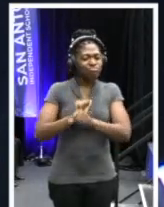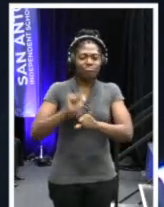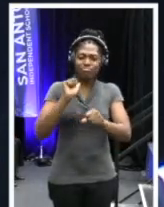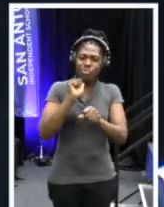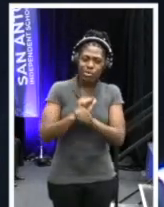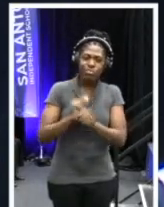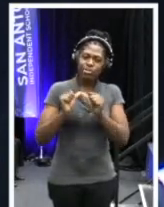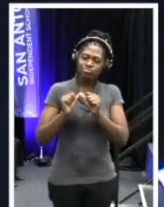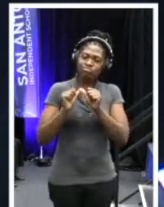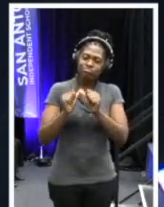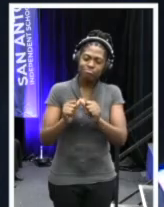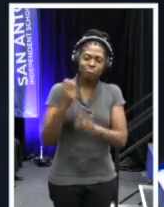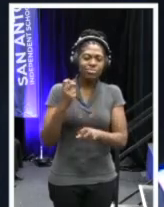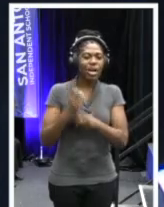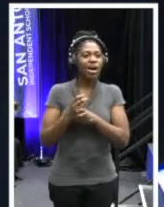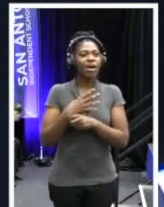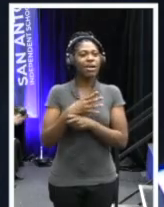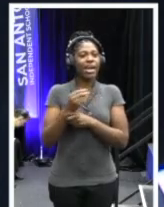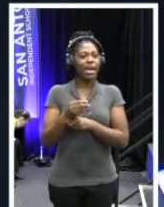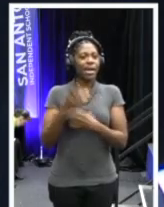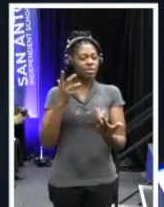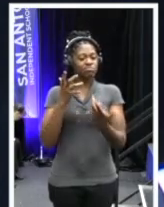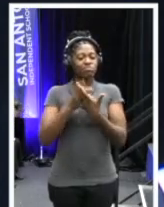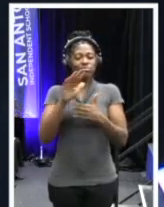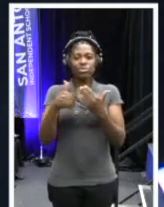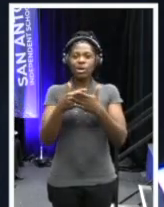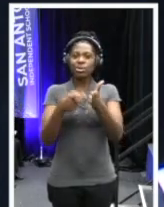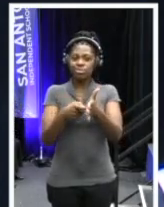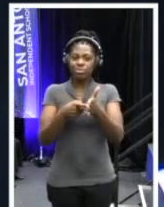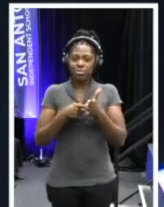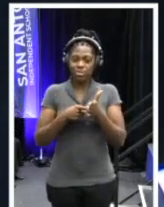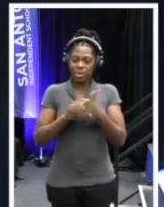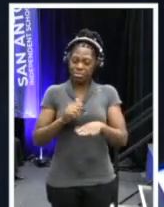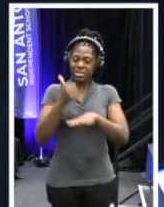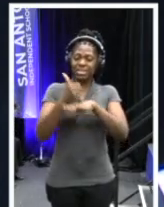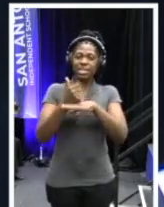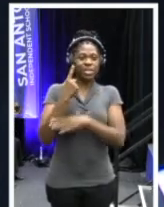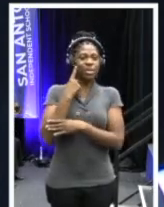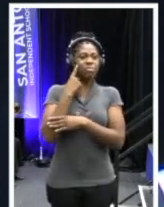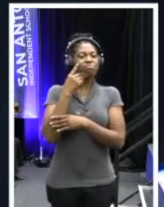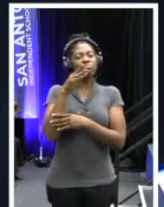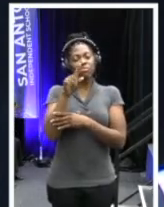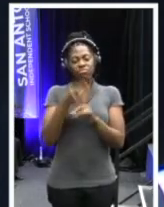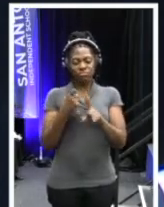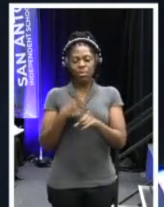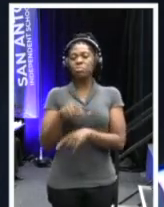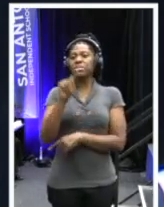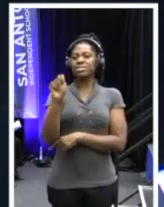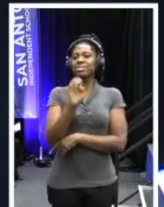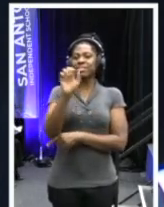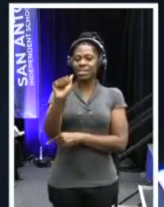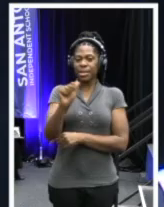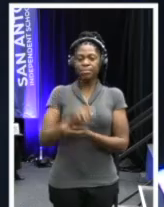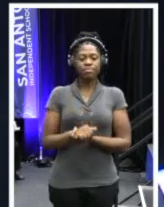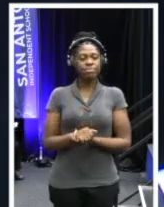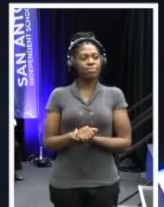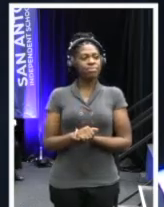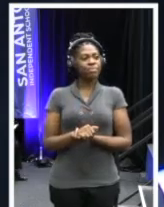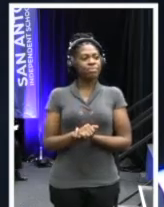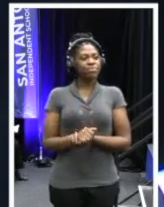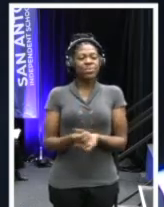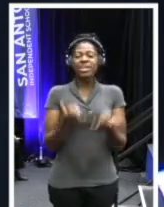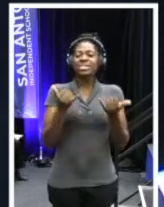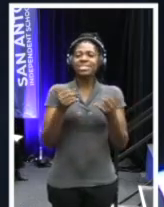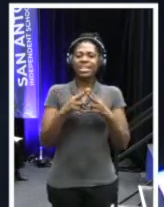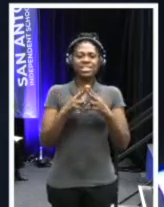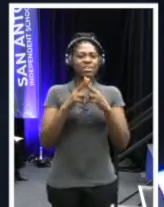the requirements set forth by the Texas Education Agency. This is one of the most important accomplishments up to this